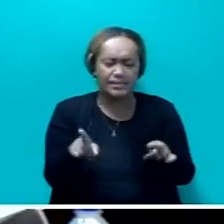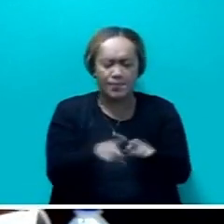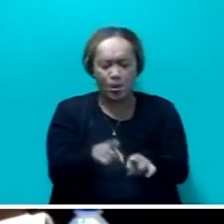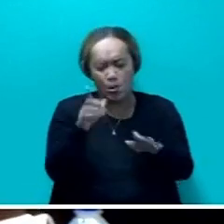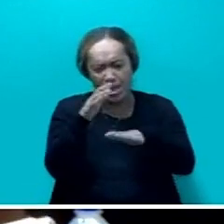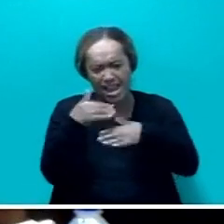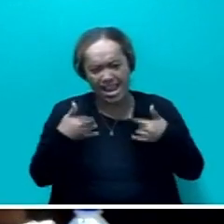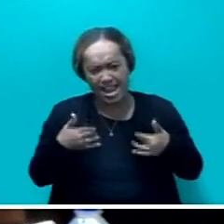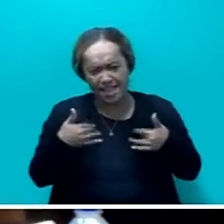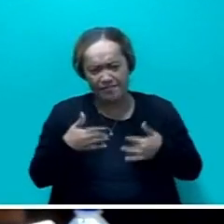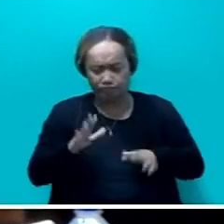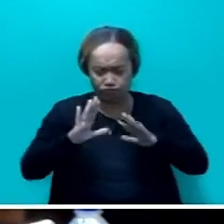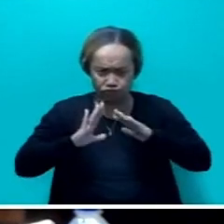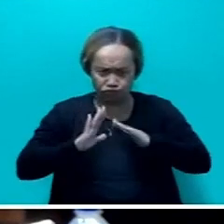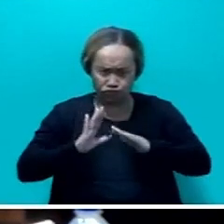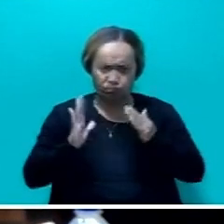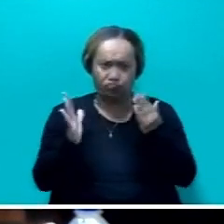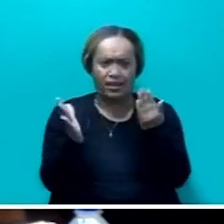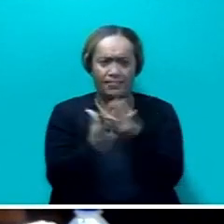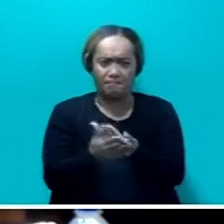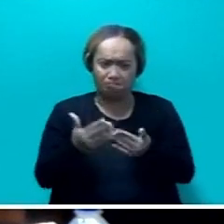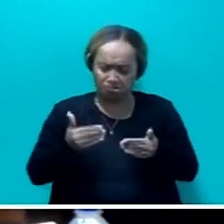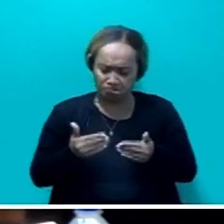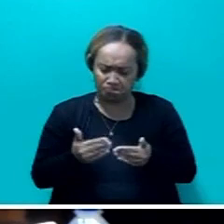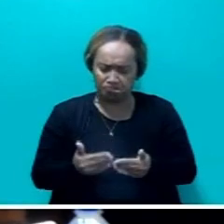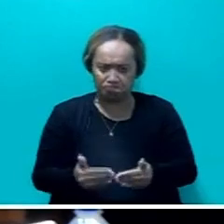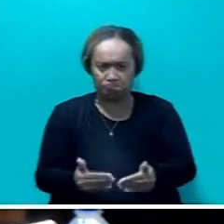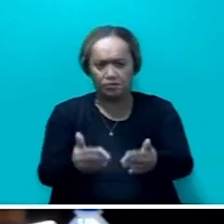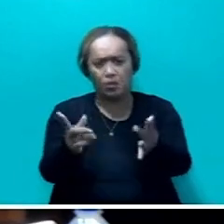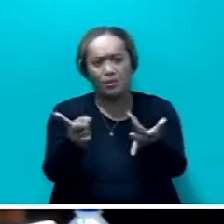and harmoniously side by side with other races.